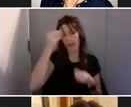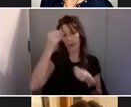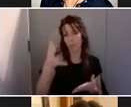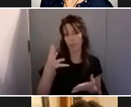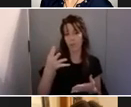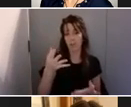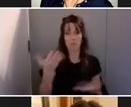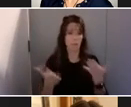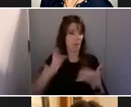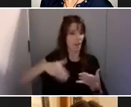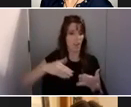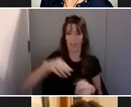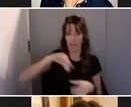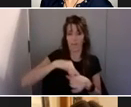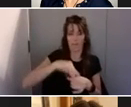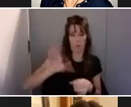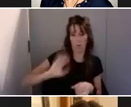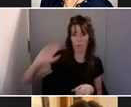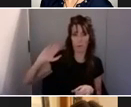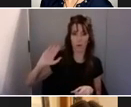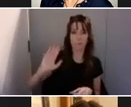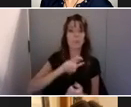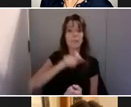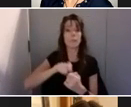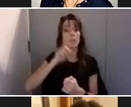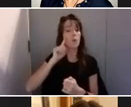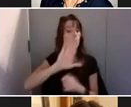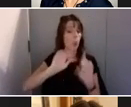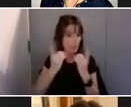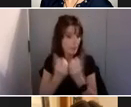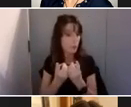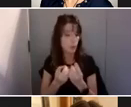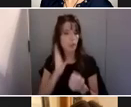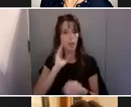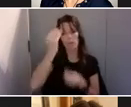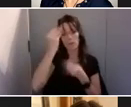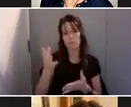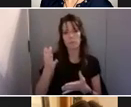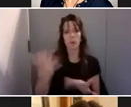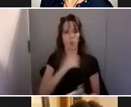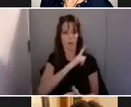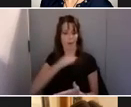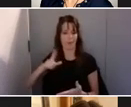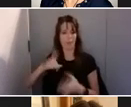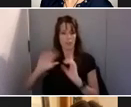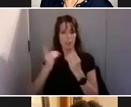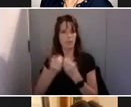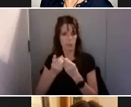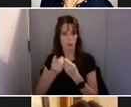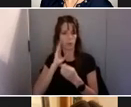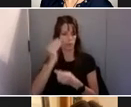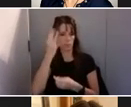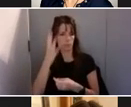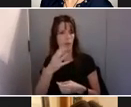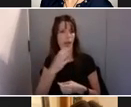before. And then specifically on your district, it's going to tell you what legislative district you are and what